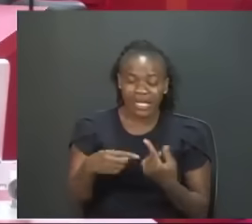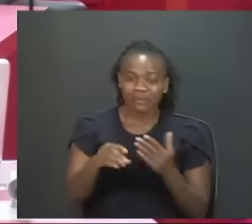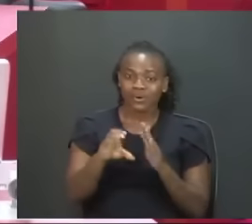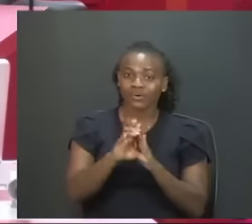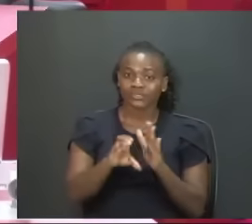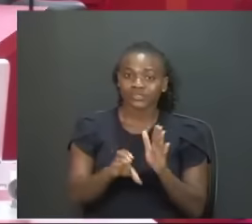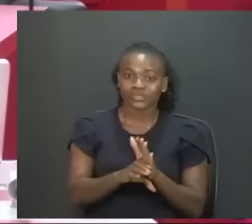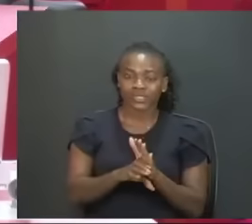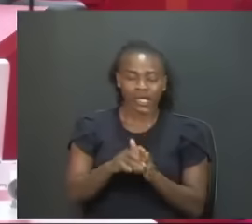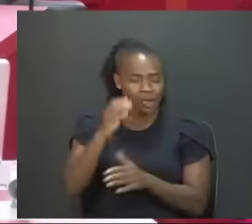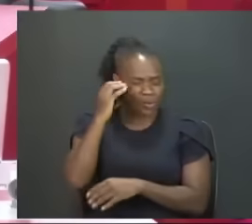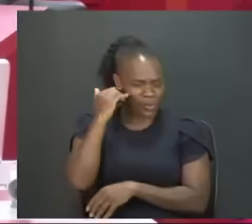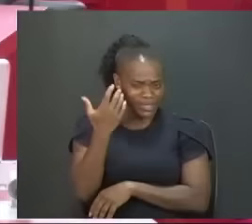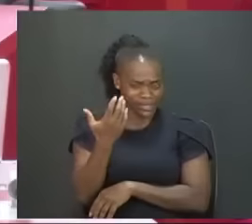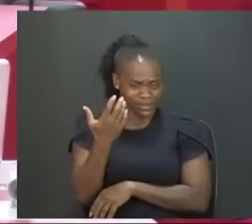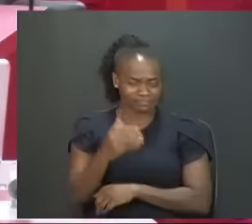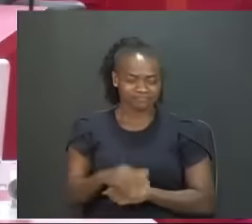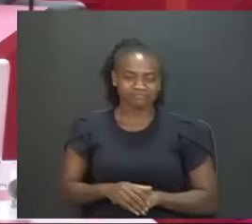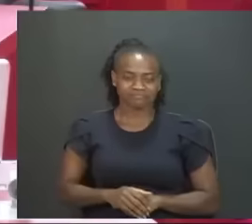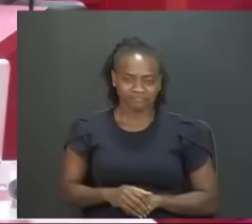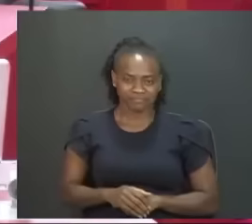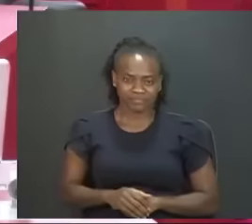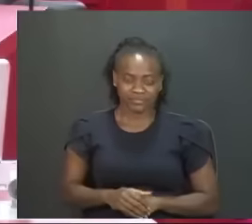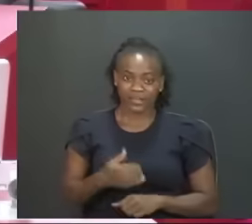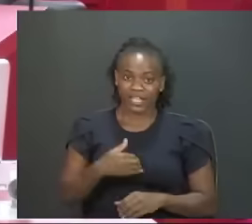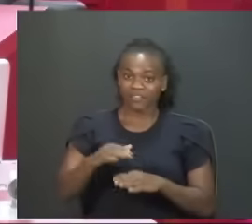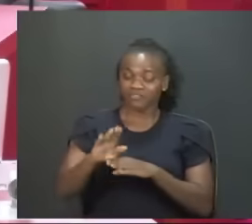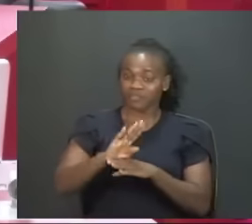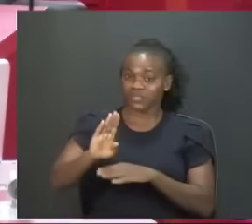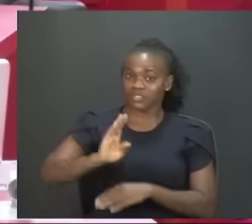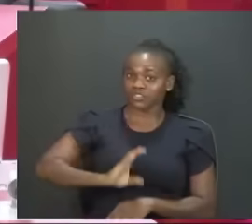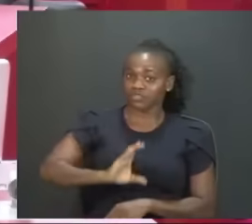because, you see, there is a business committee.